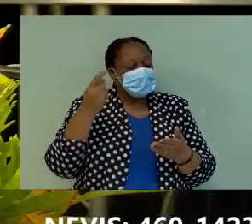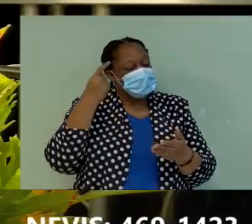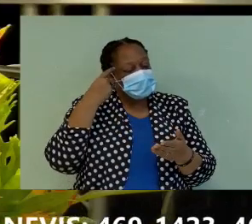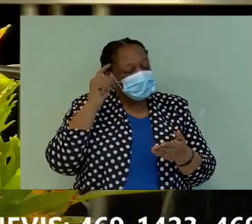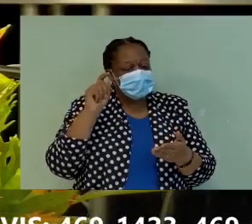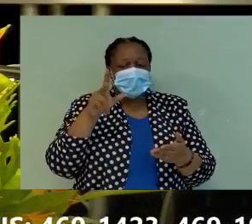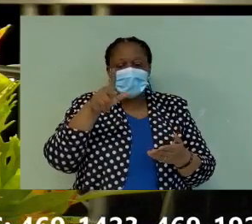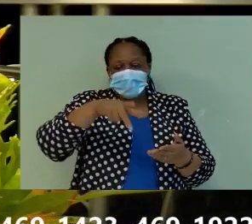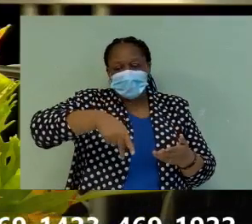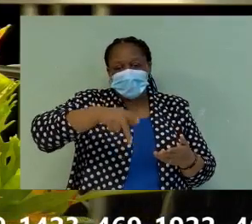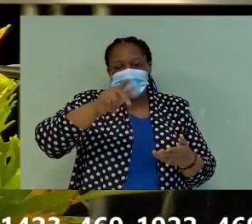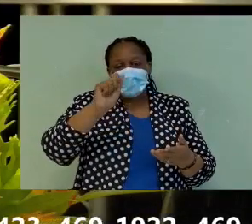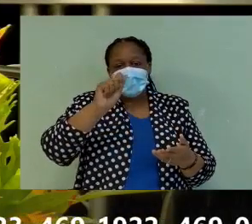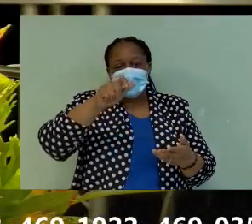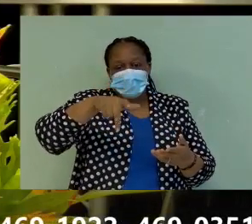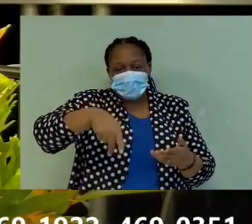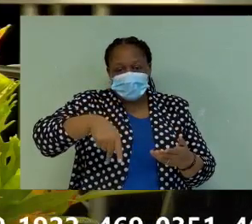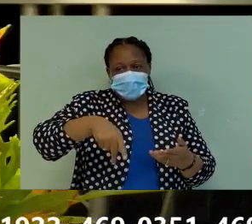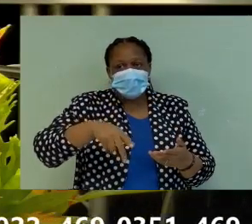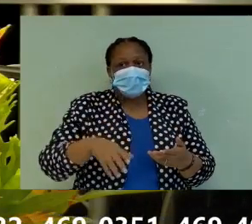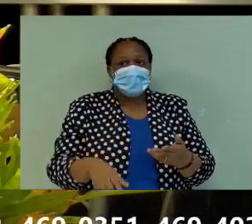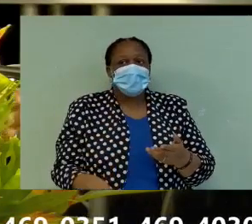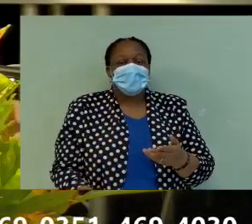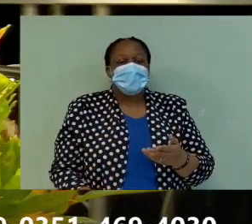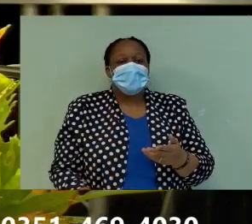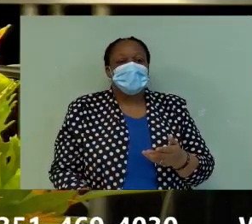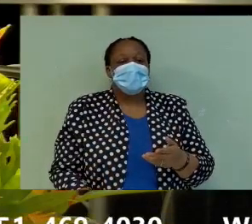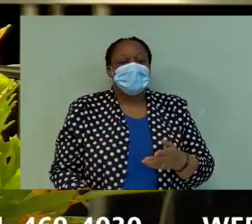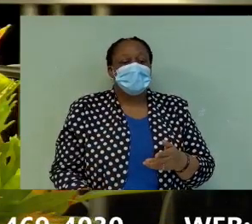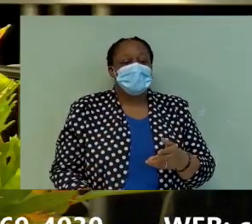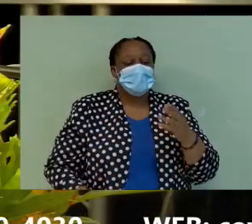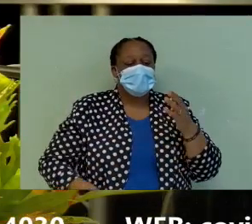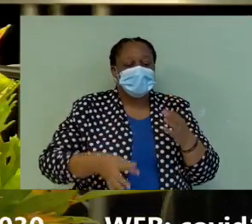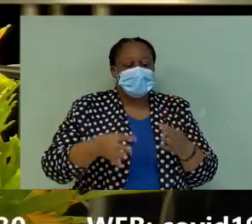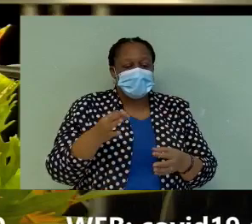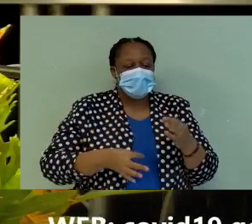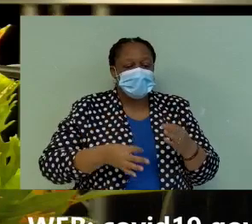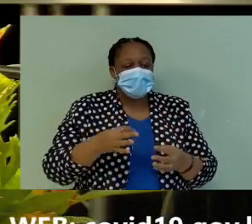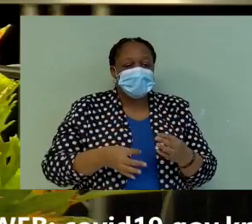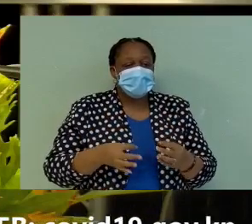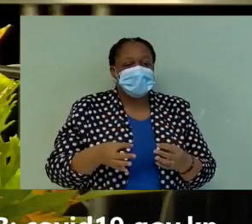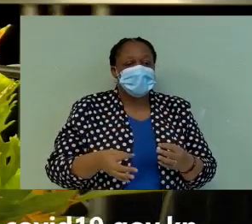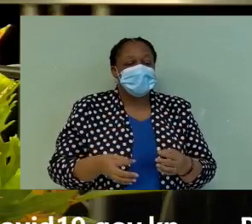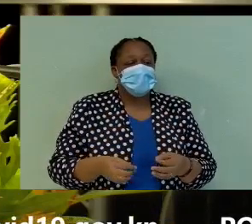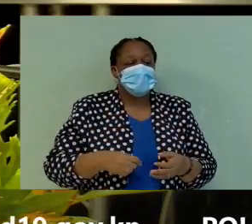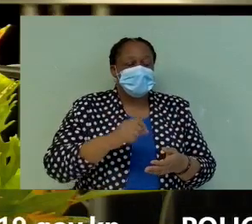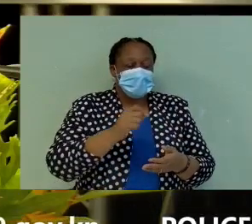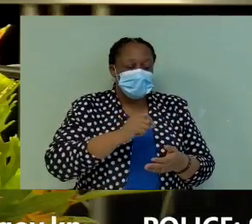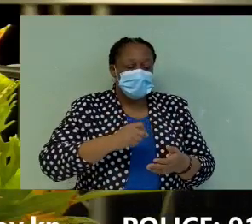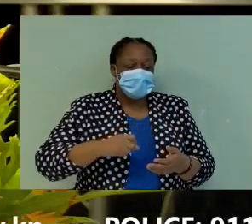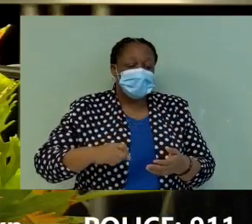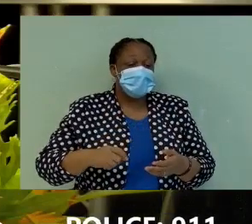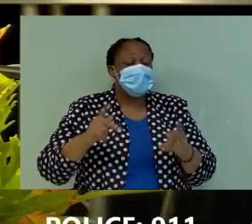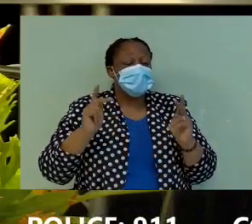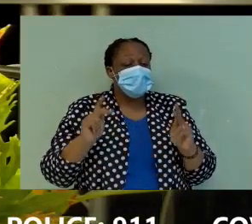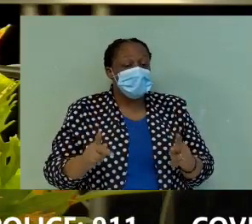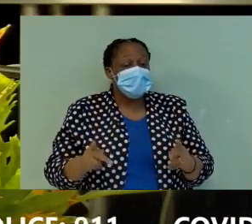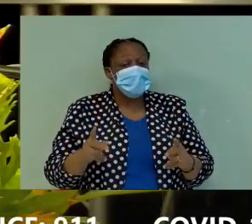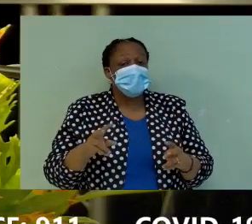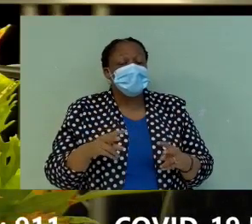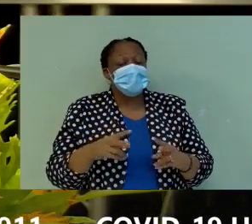$3,000, these we're dealing with, but our priority of this time are the persons who were